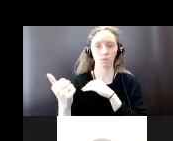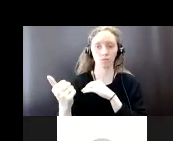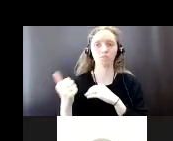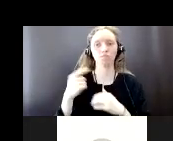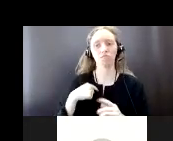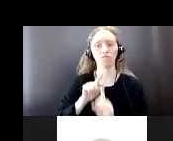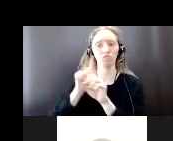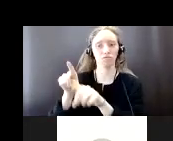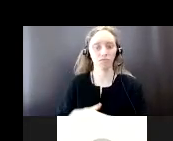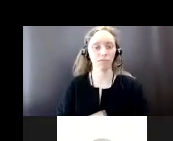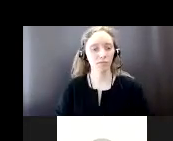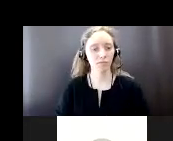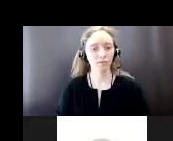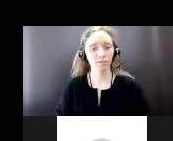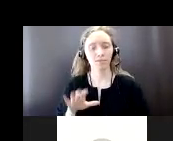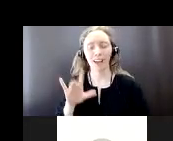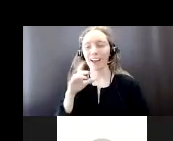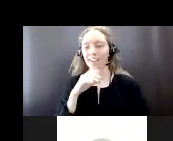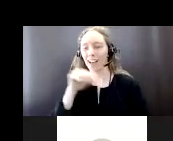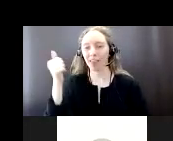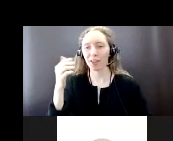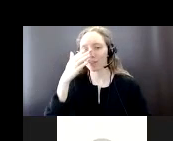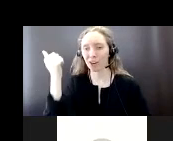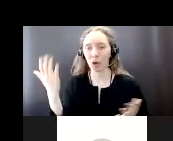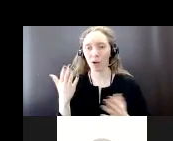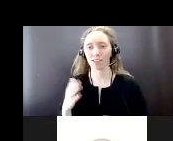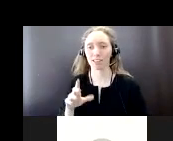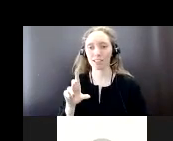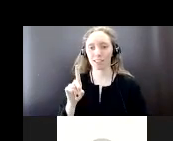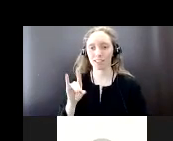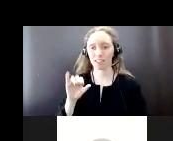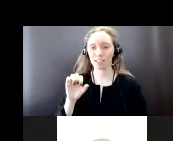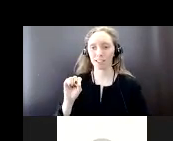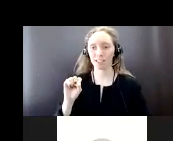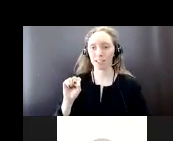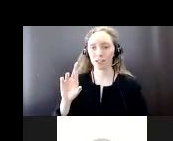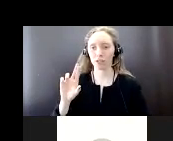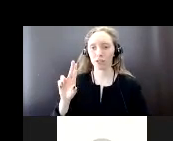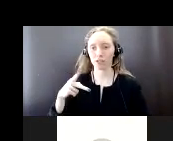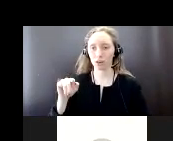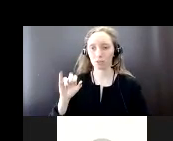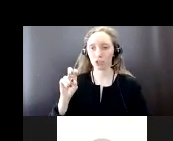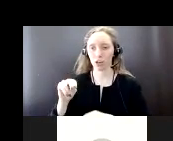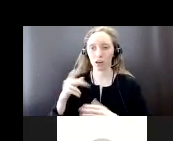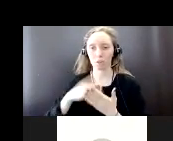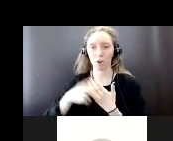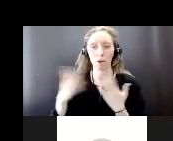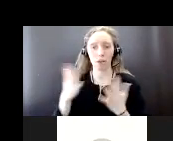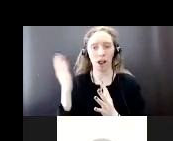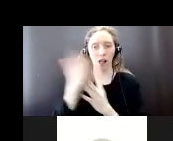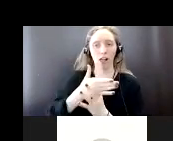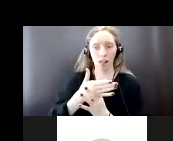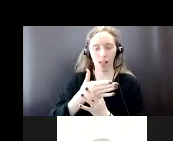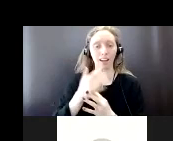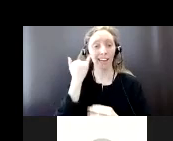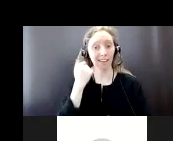oh yeah, I forgot to mention the disruption programs as well. So if there's a fraudulent email address or website, it is possible